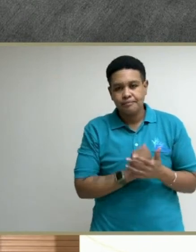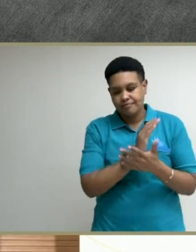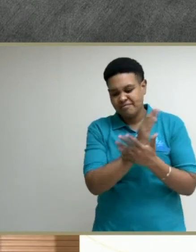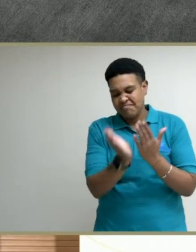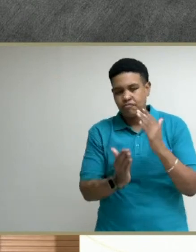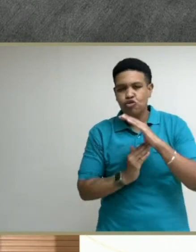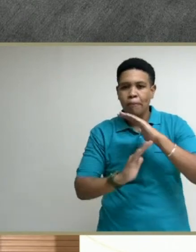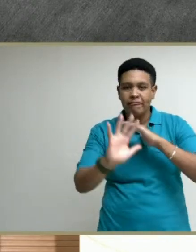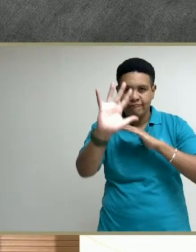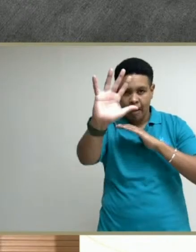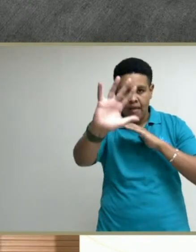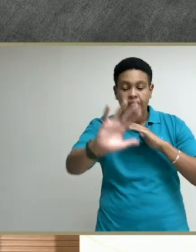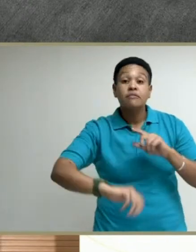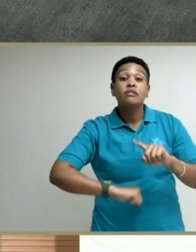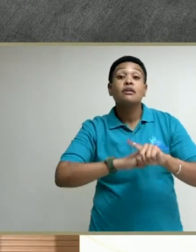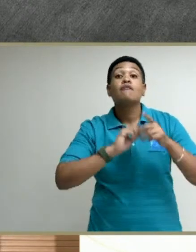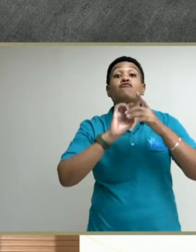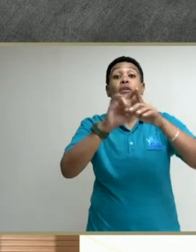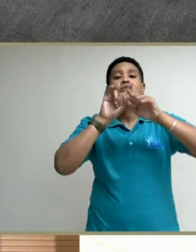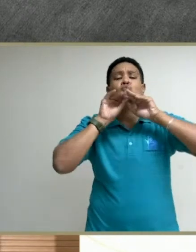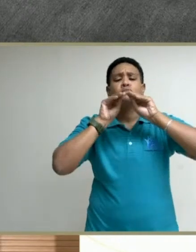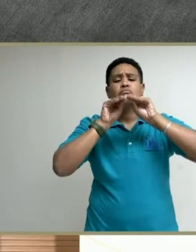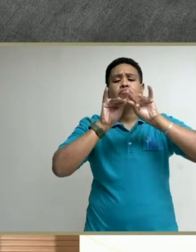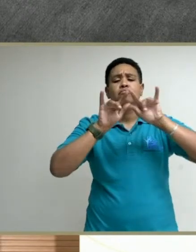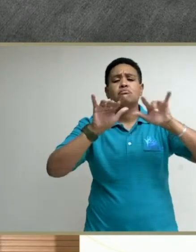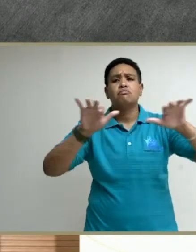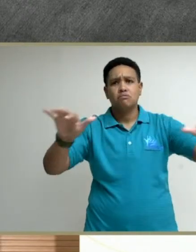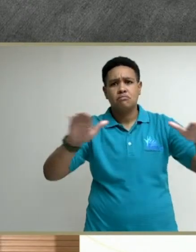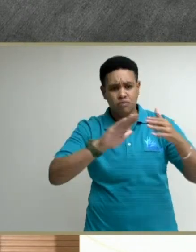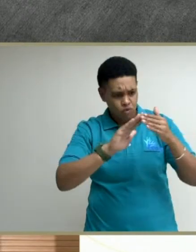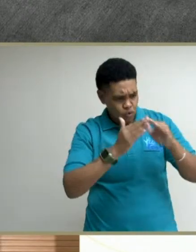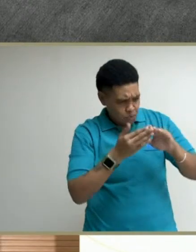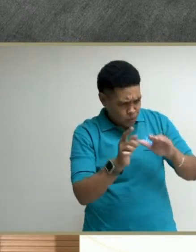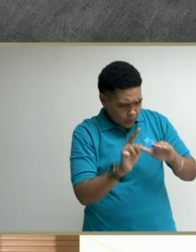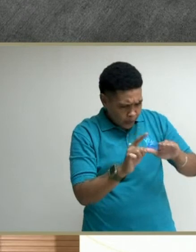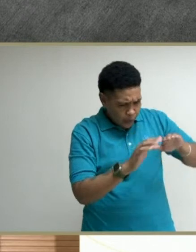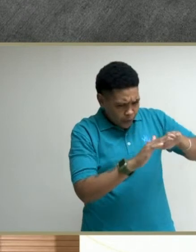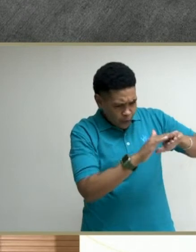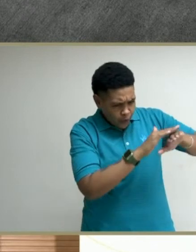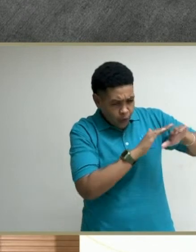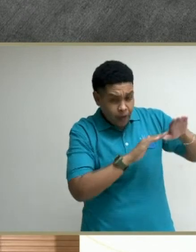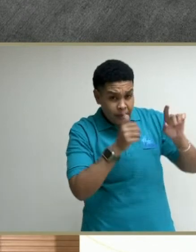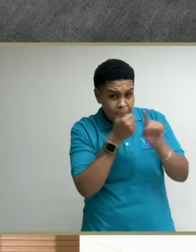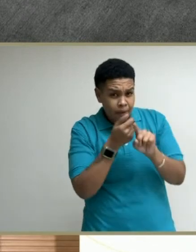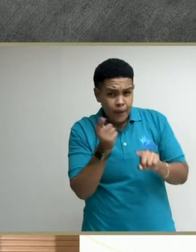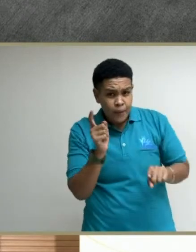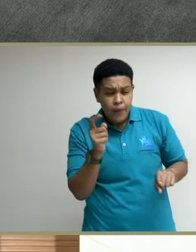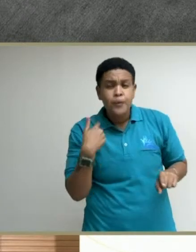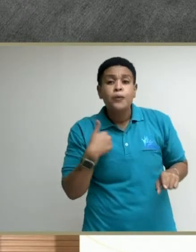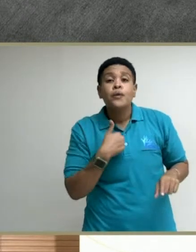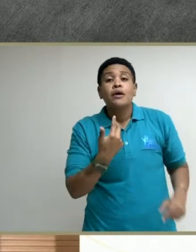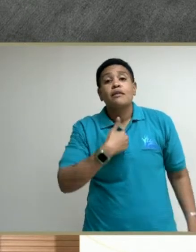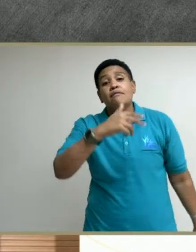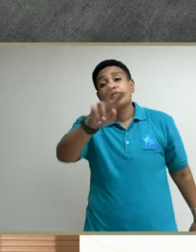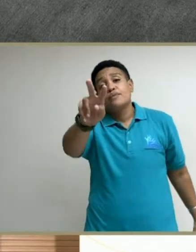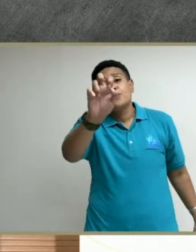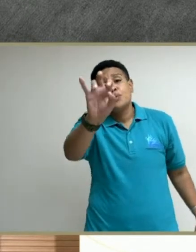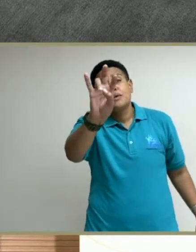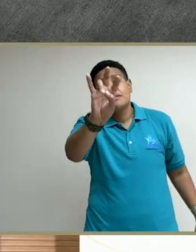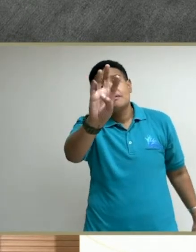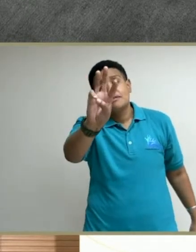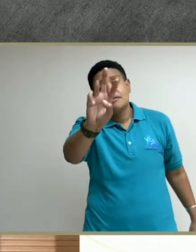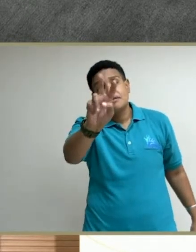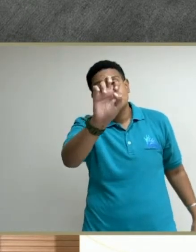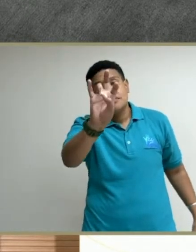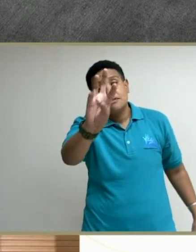In terms of our geographical spread, the number of communities that are now affected, we have